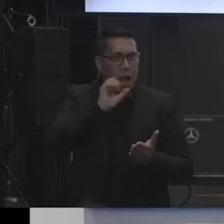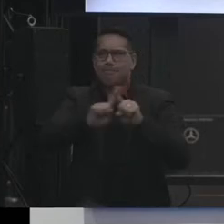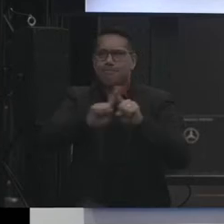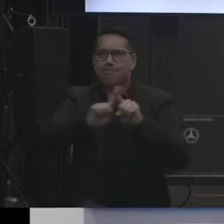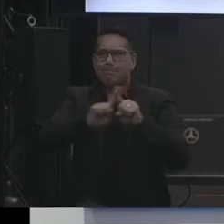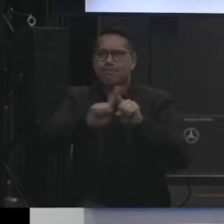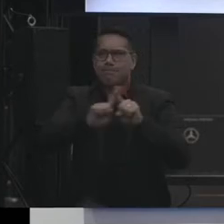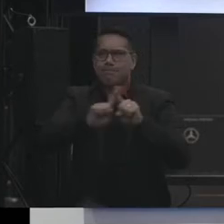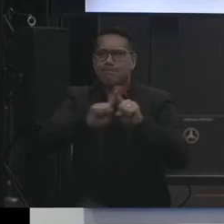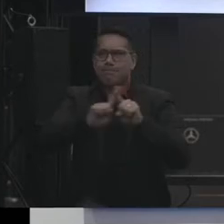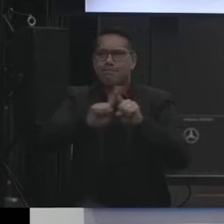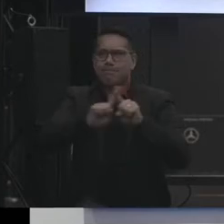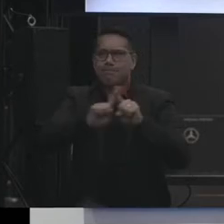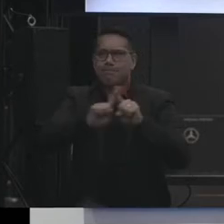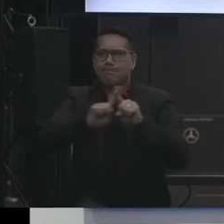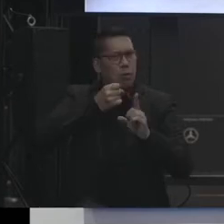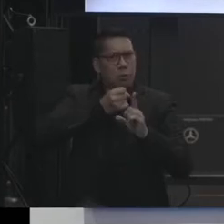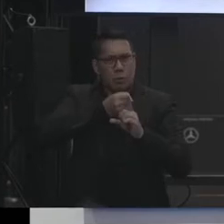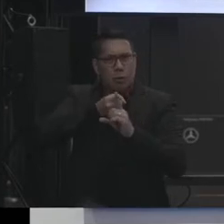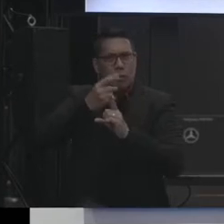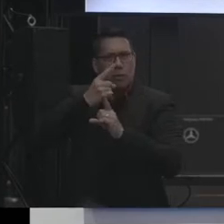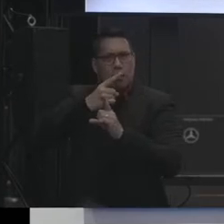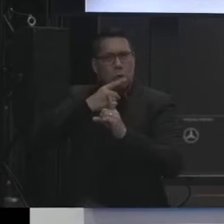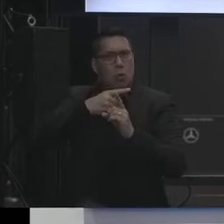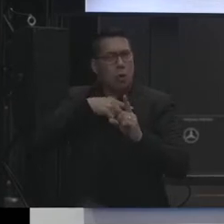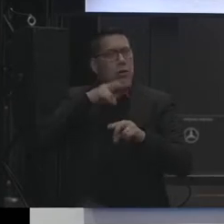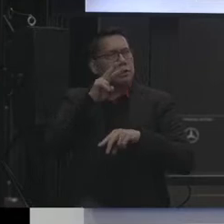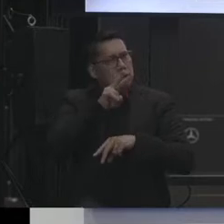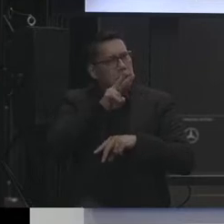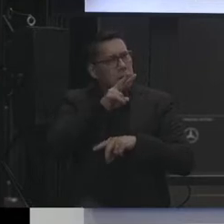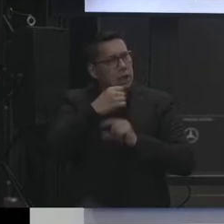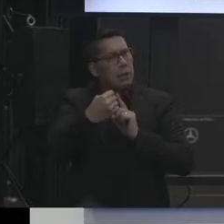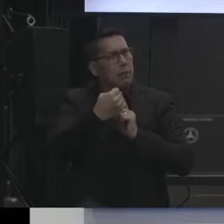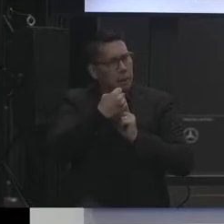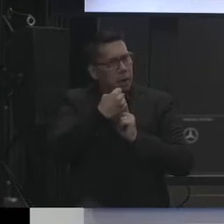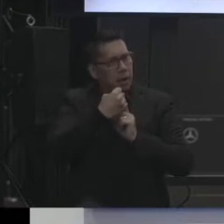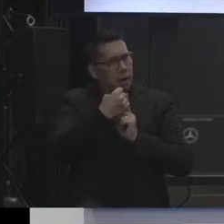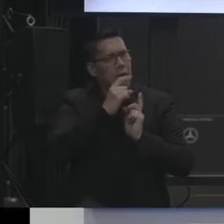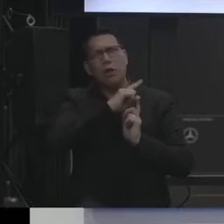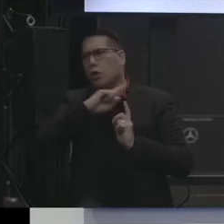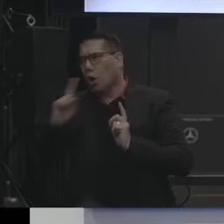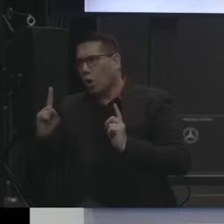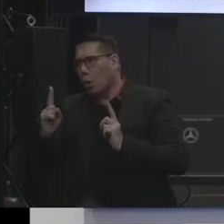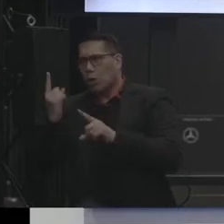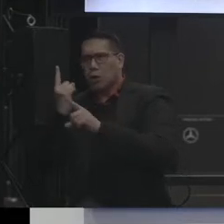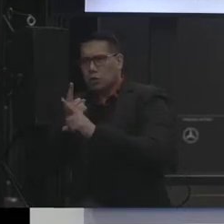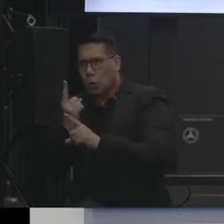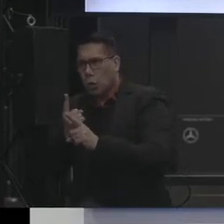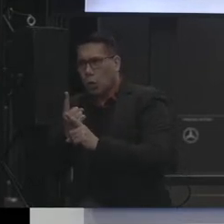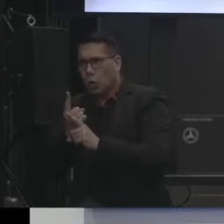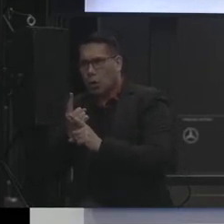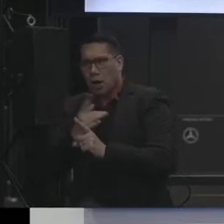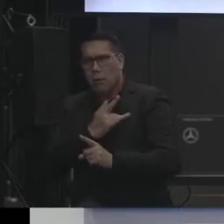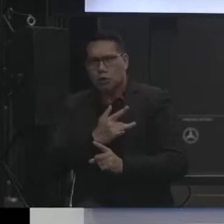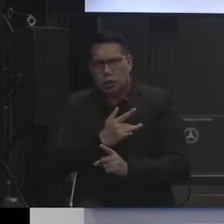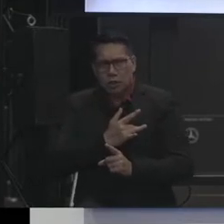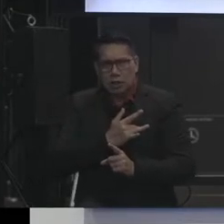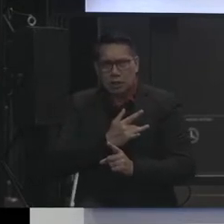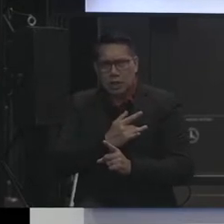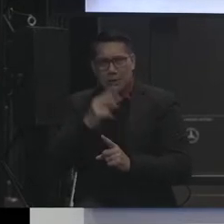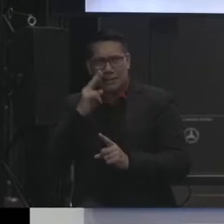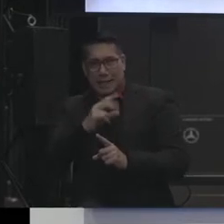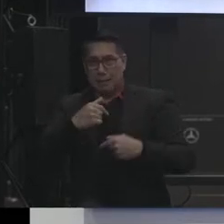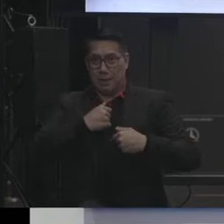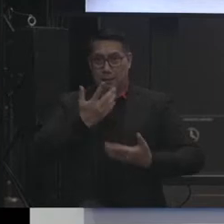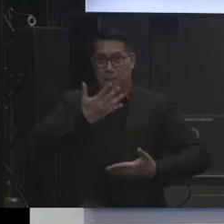is affecting people where they can walk away and talk about it. They're sharing the emotion and possibly even seeing my performance.